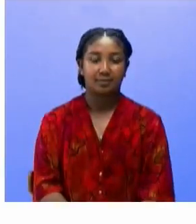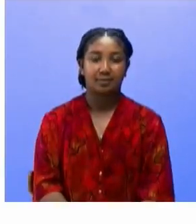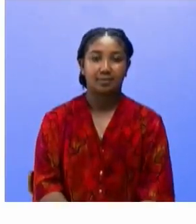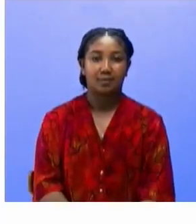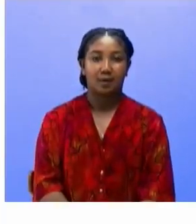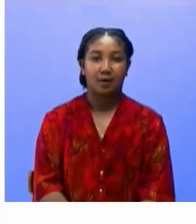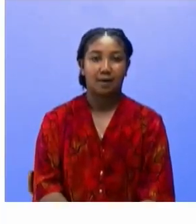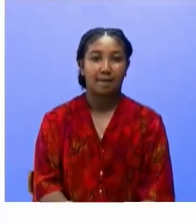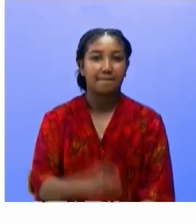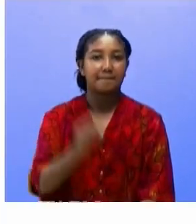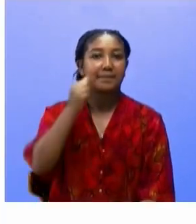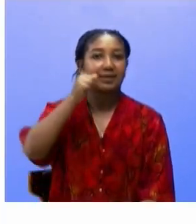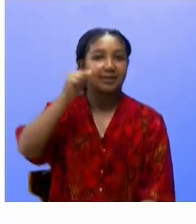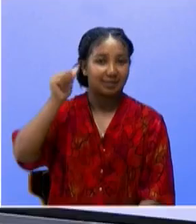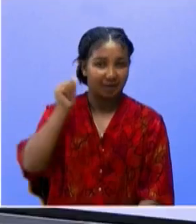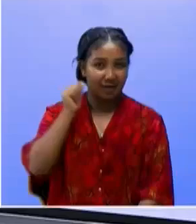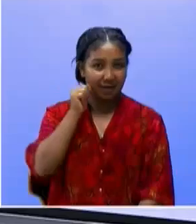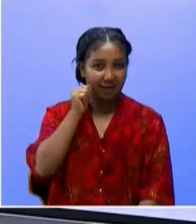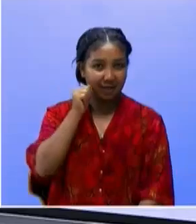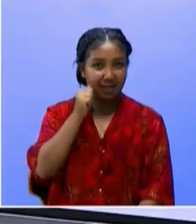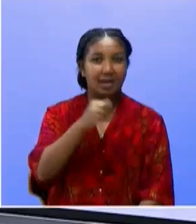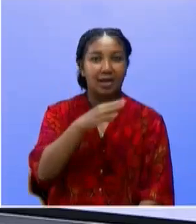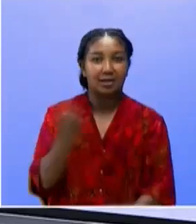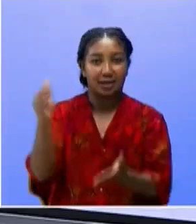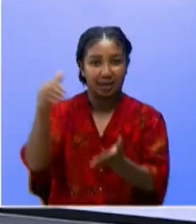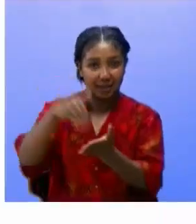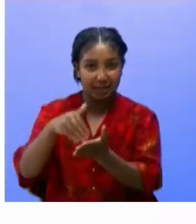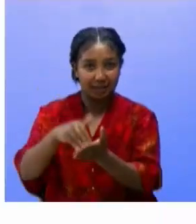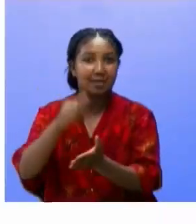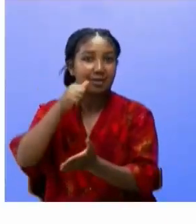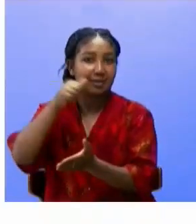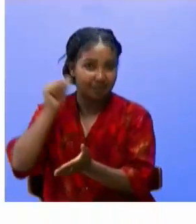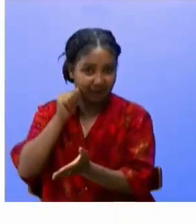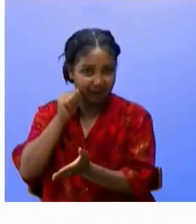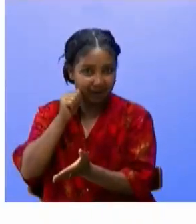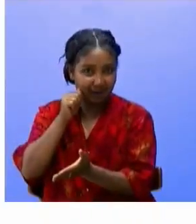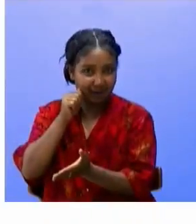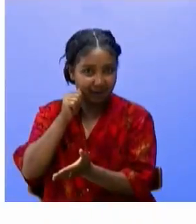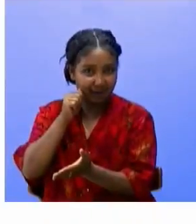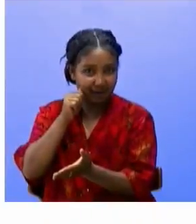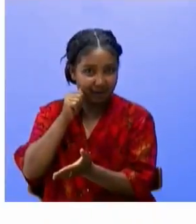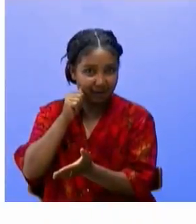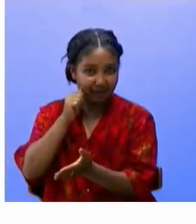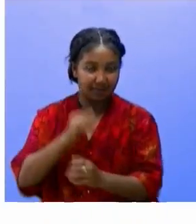Yes, yesterday. And then again, yesterday.